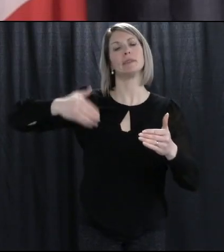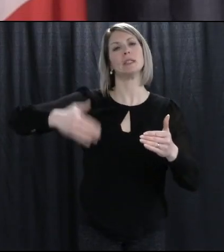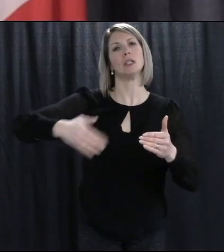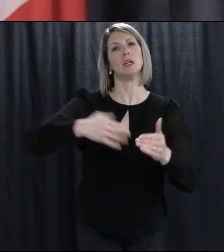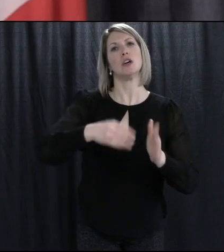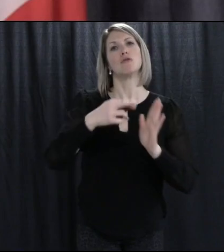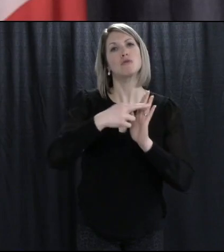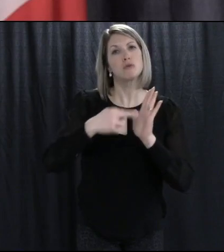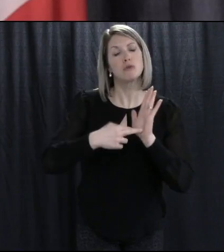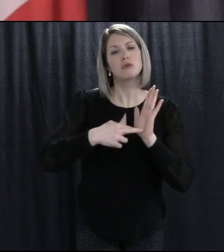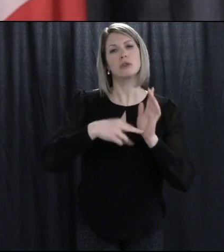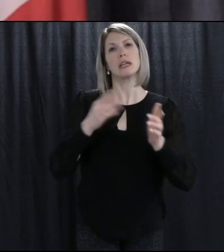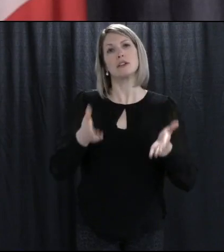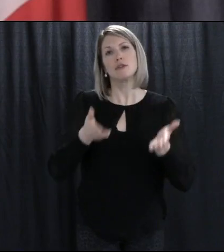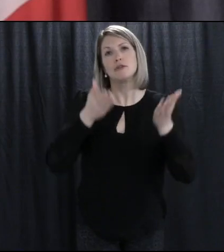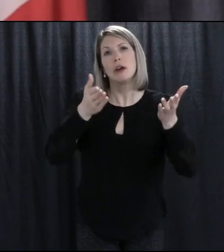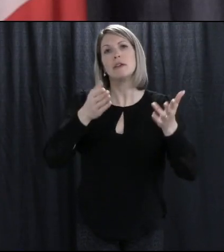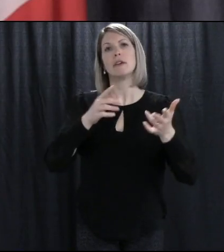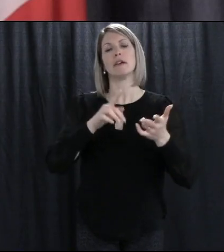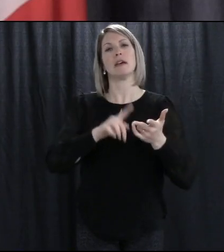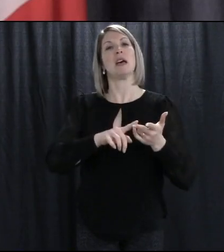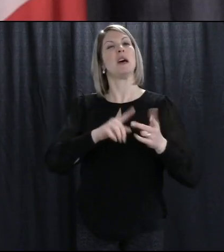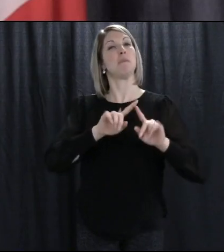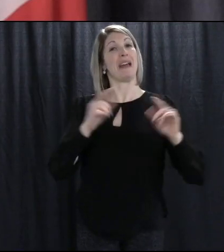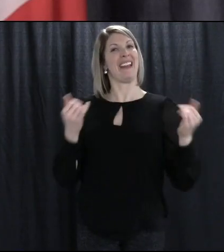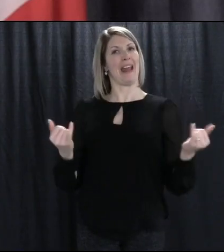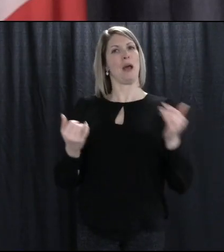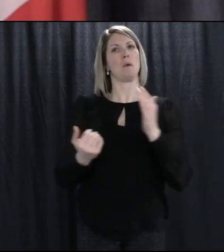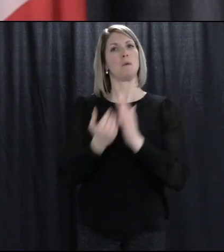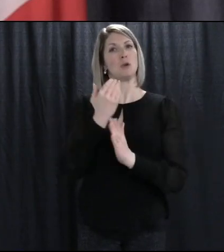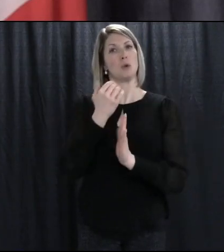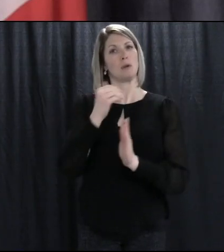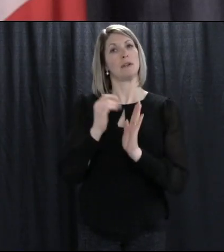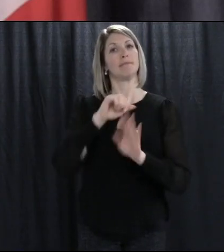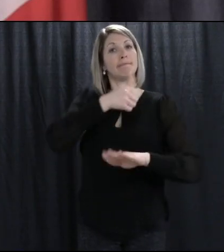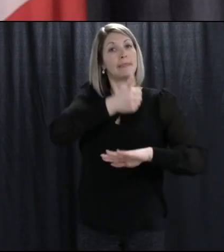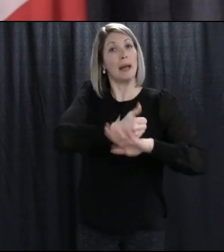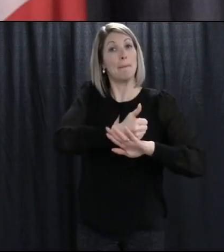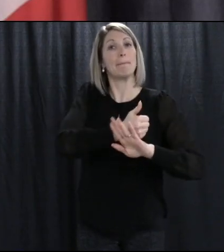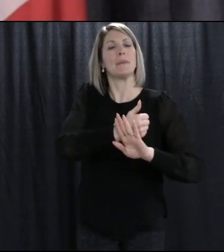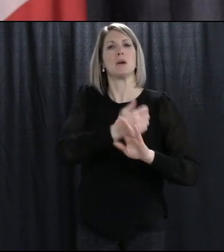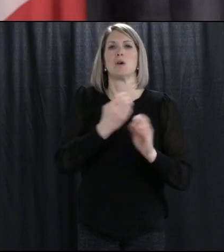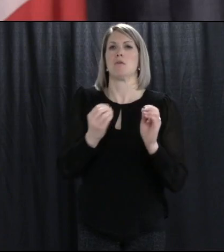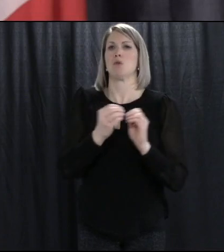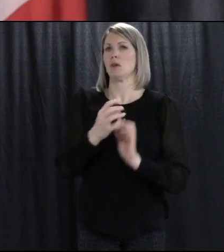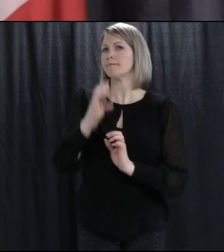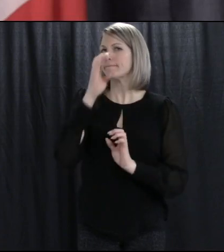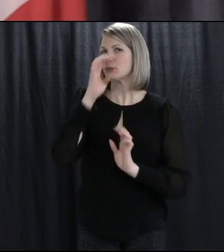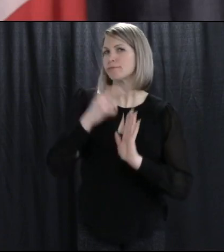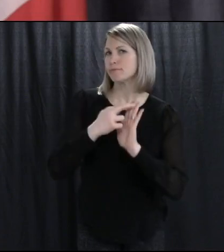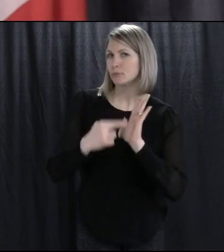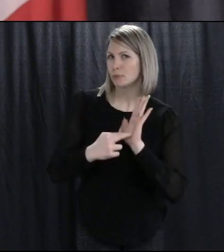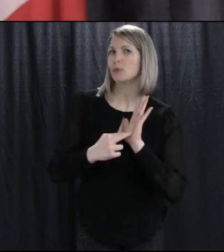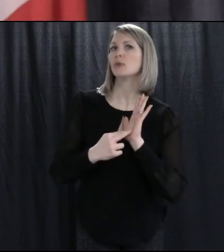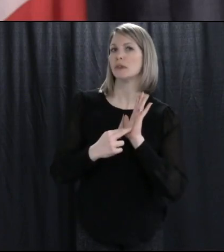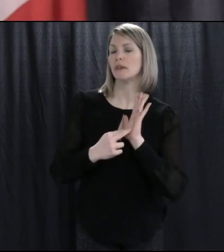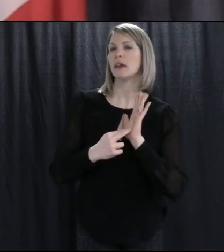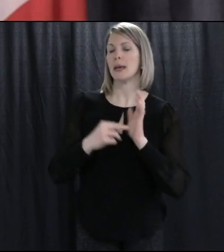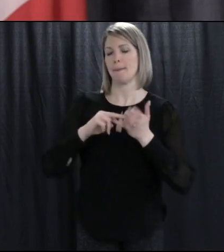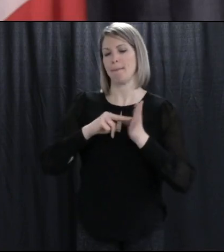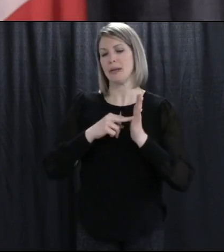the Chief Medical Officer of Health to be more rapid and flexible in responding to the changing landscape of